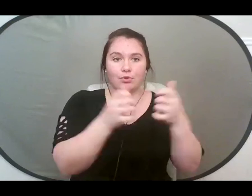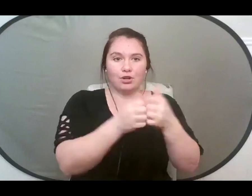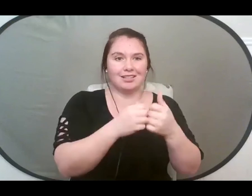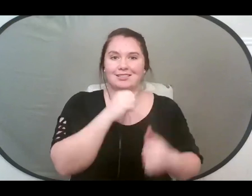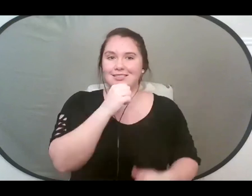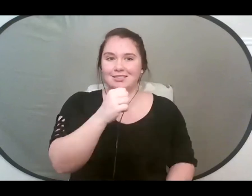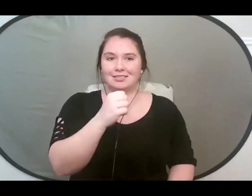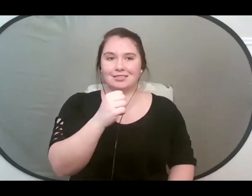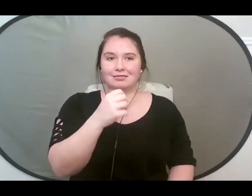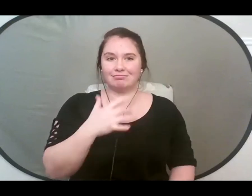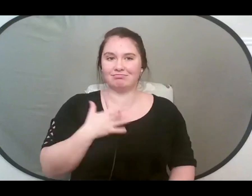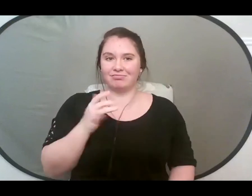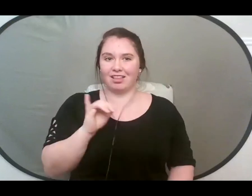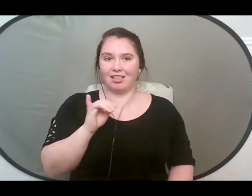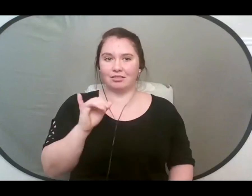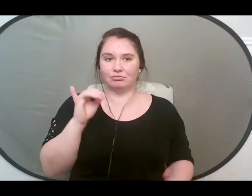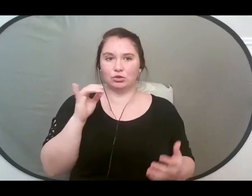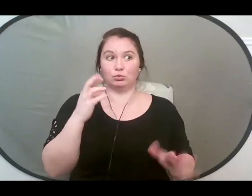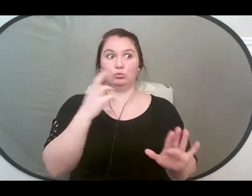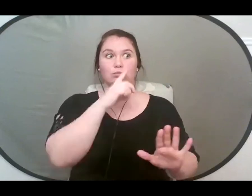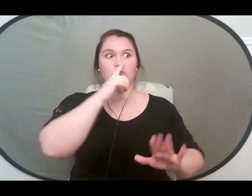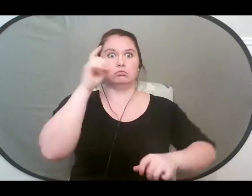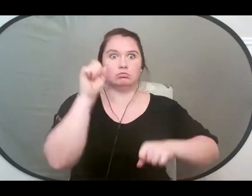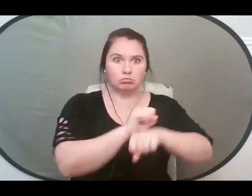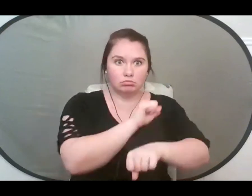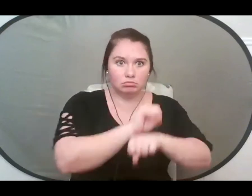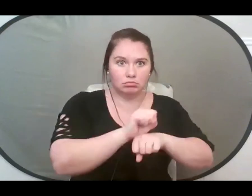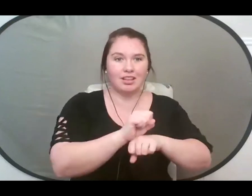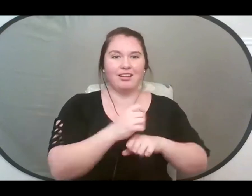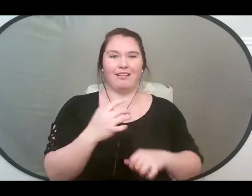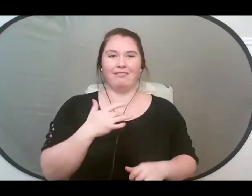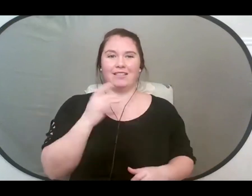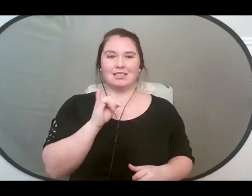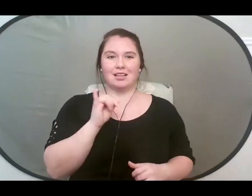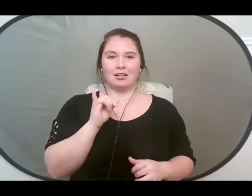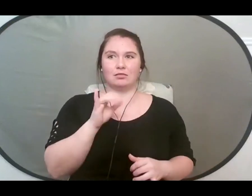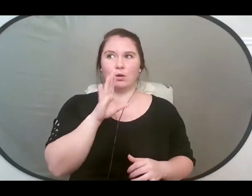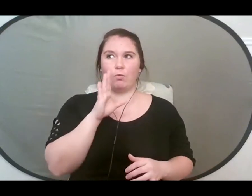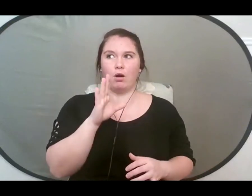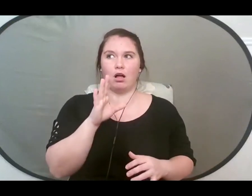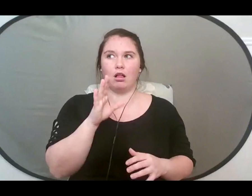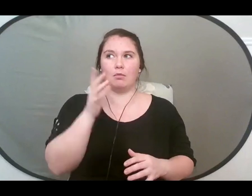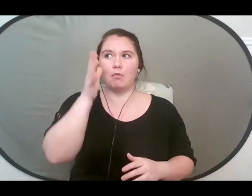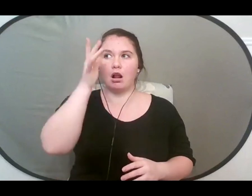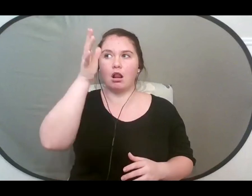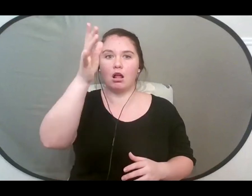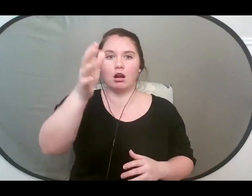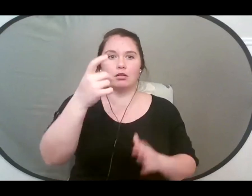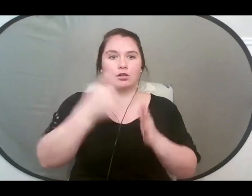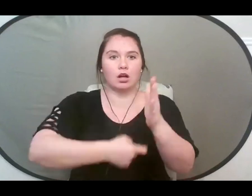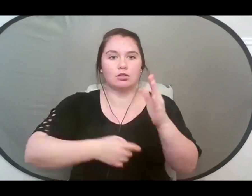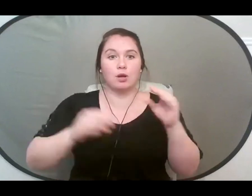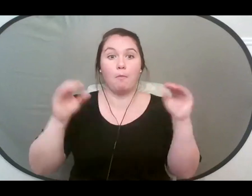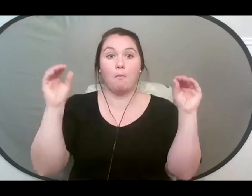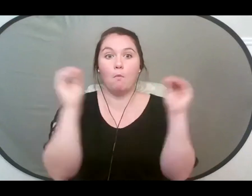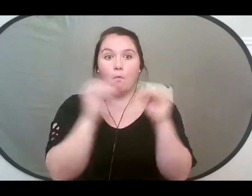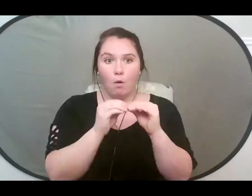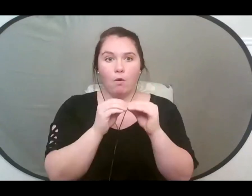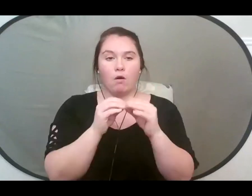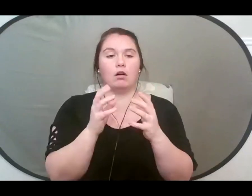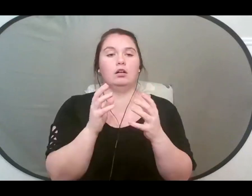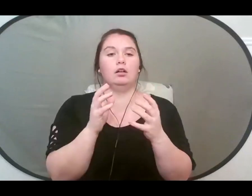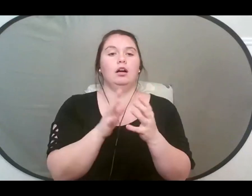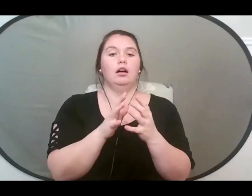realistic. It seems like a phased renovation over multi-years would be quite a bit more than a new building on that site was